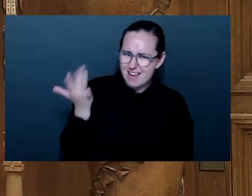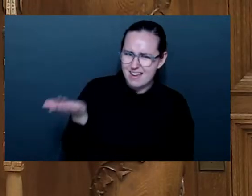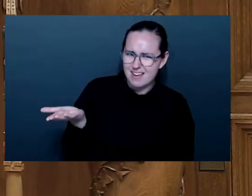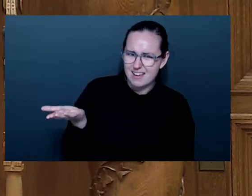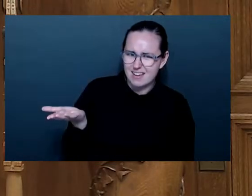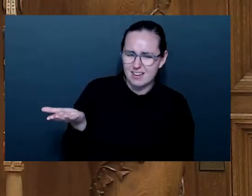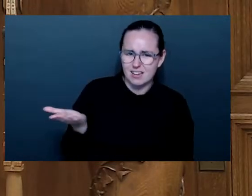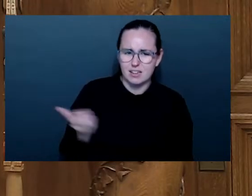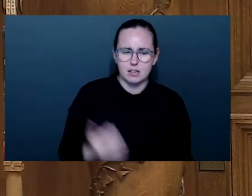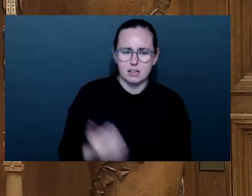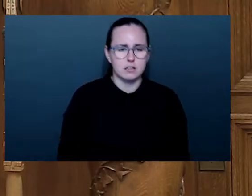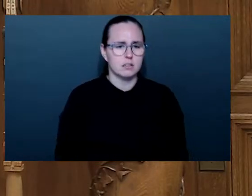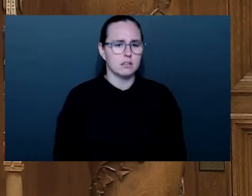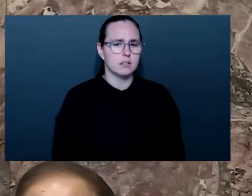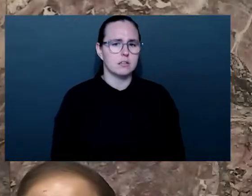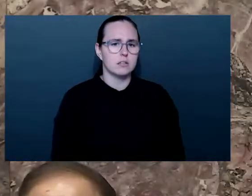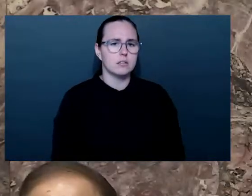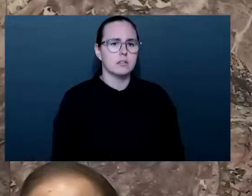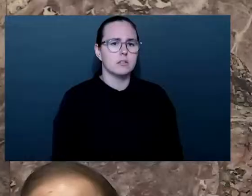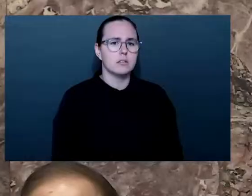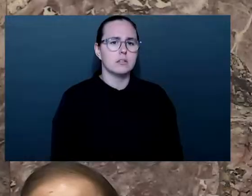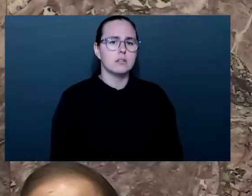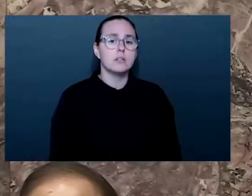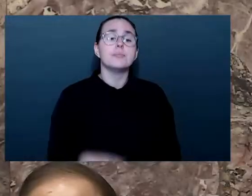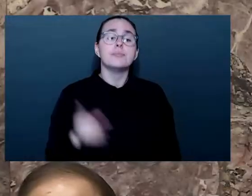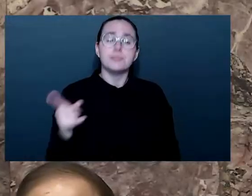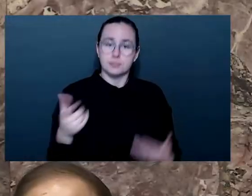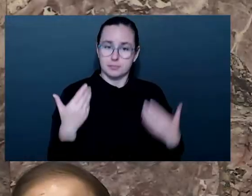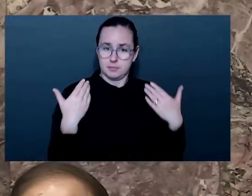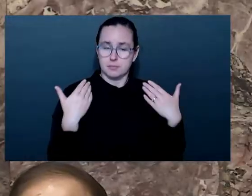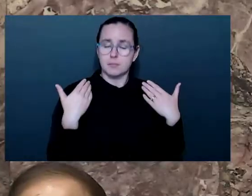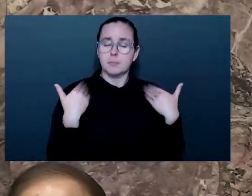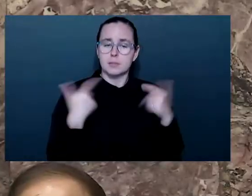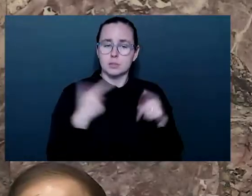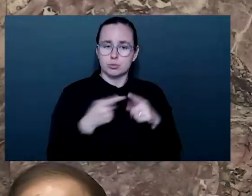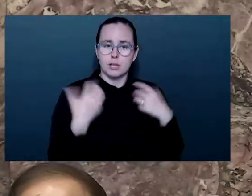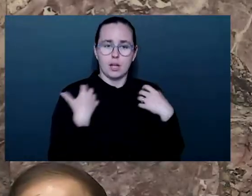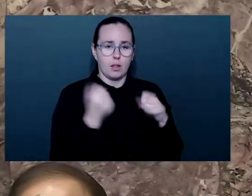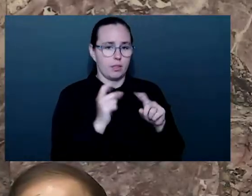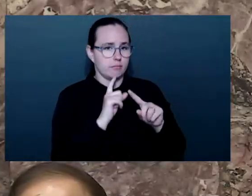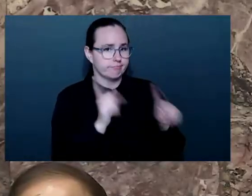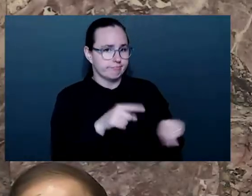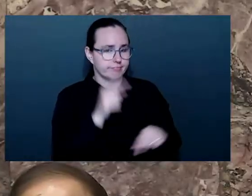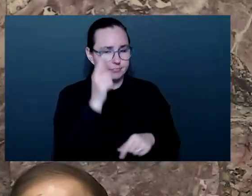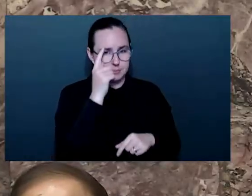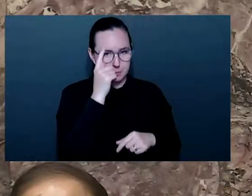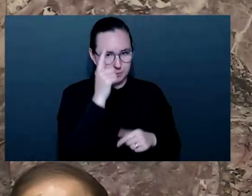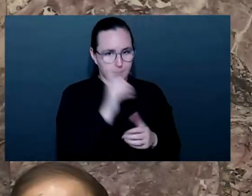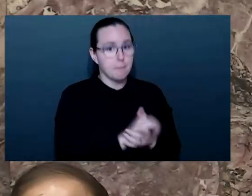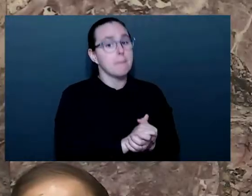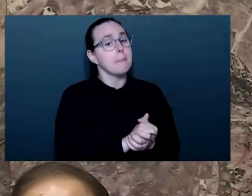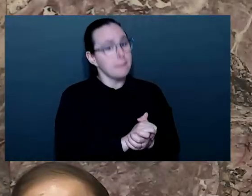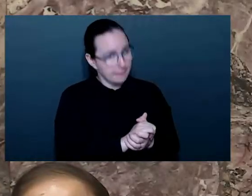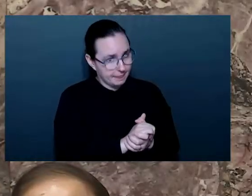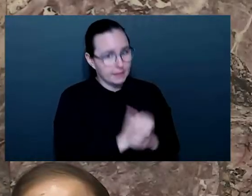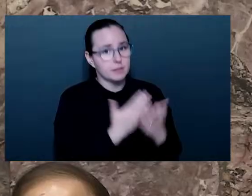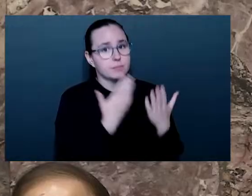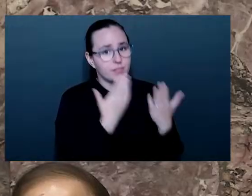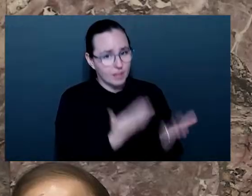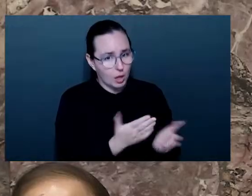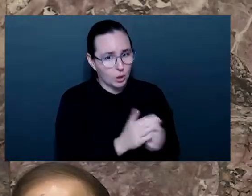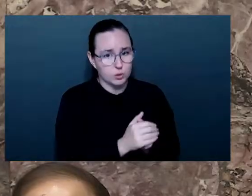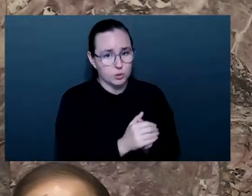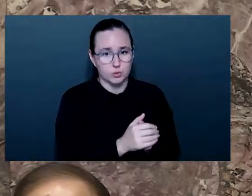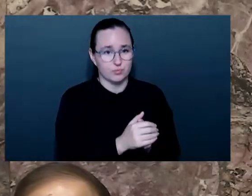Minister of Health. Thank you so much, Honourable Speaker. You know, there's no question that more is needed in building out long-term care